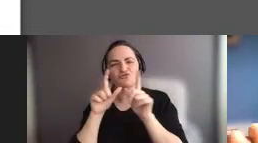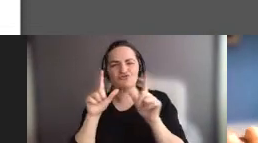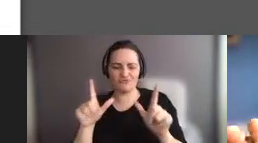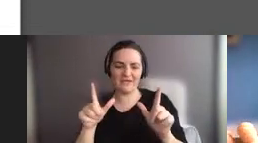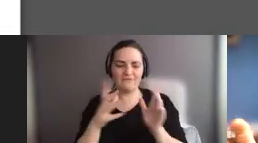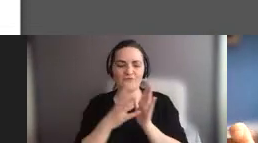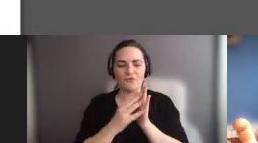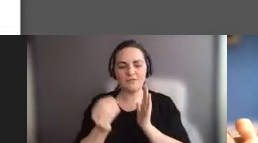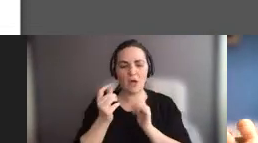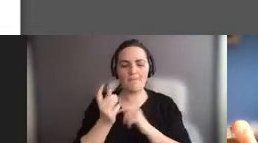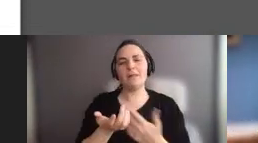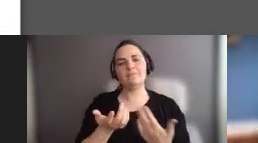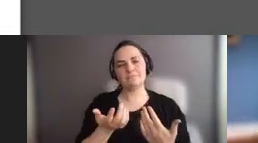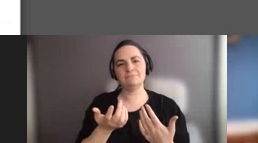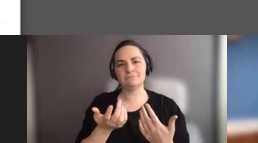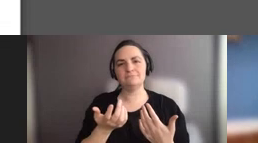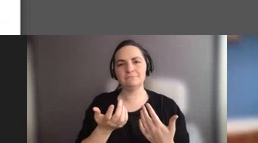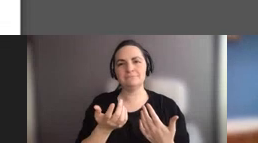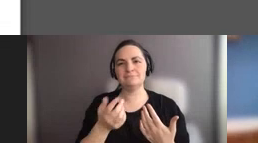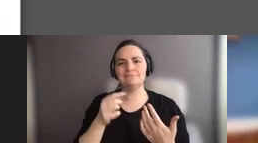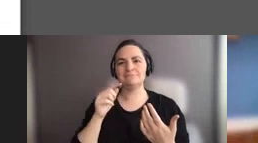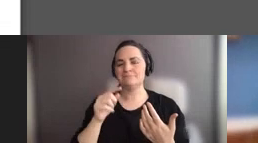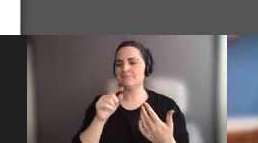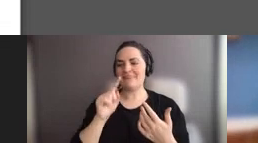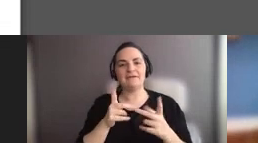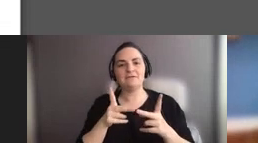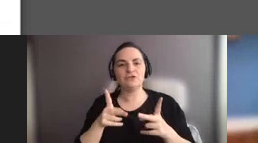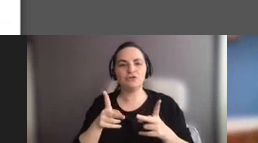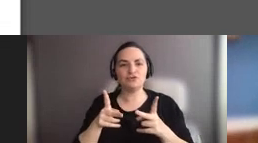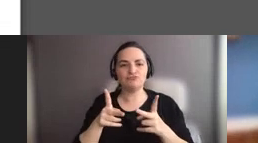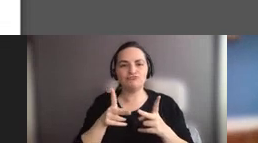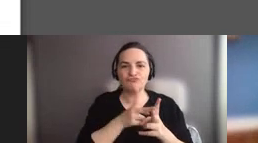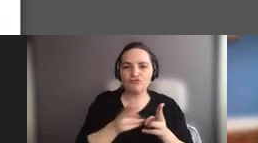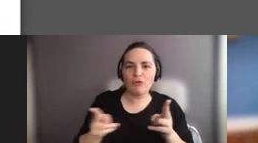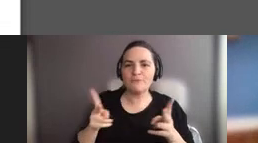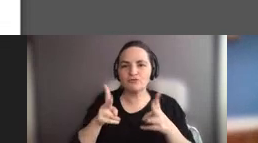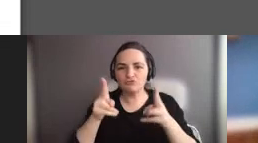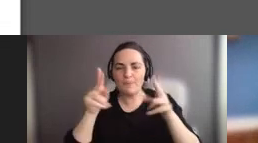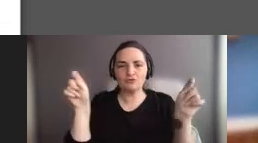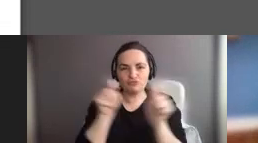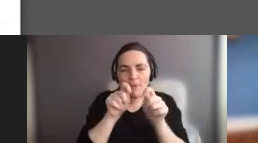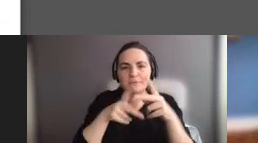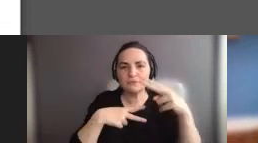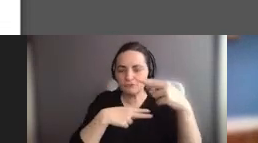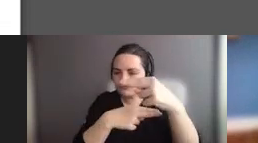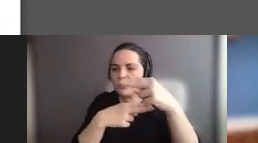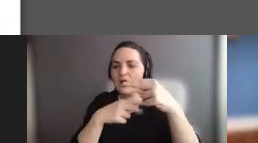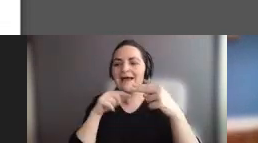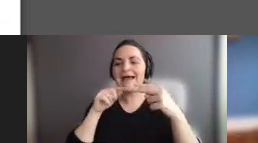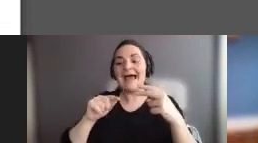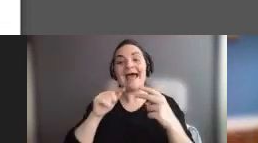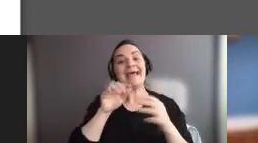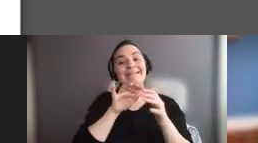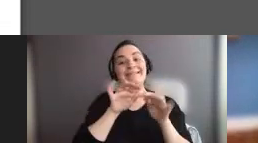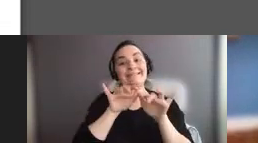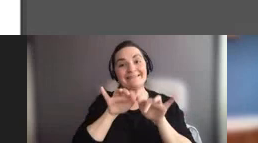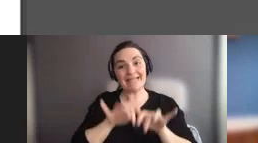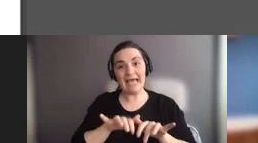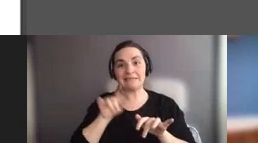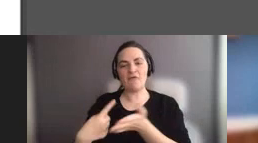assignment and done a little bit of cropping. And then in the text, they have referred